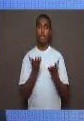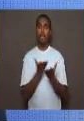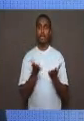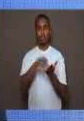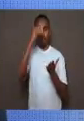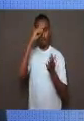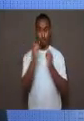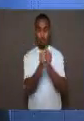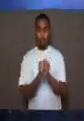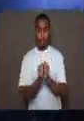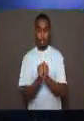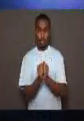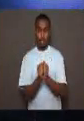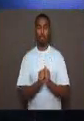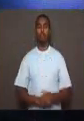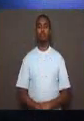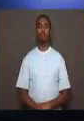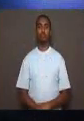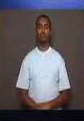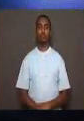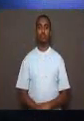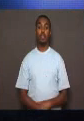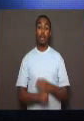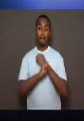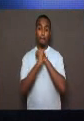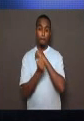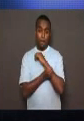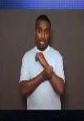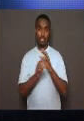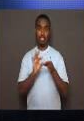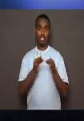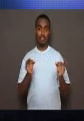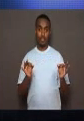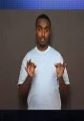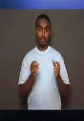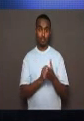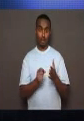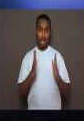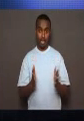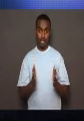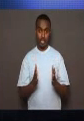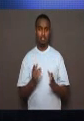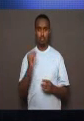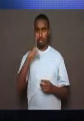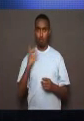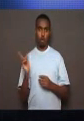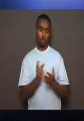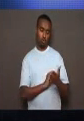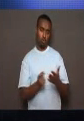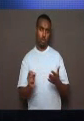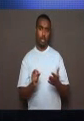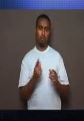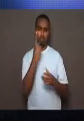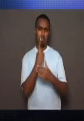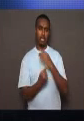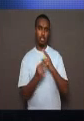this together. The basic definition of a writer is someone who writes a